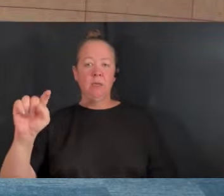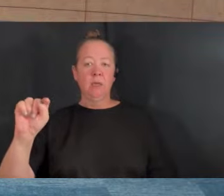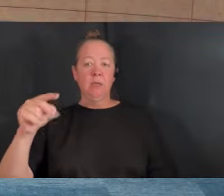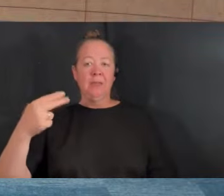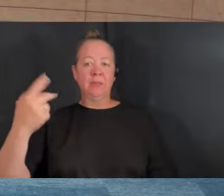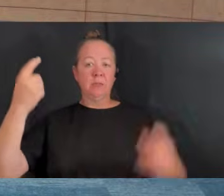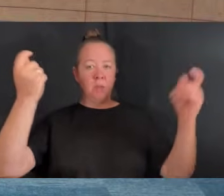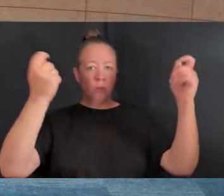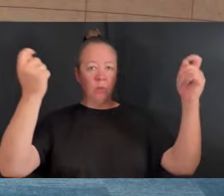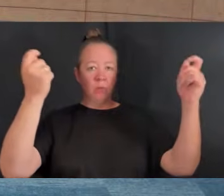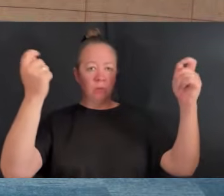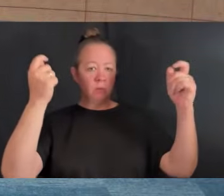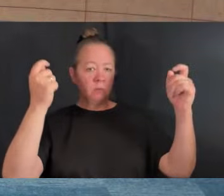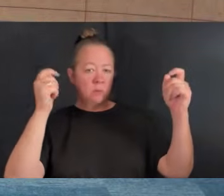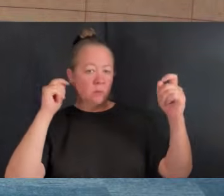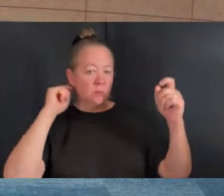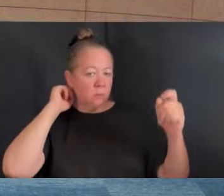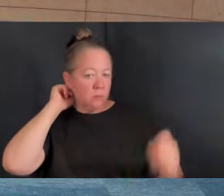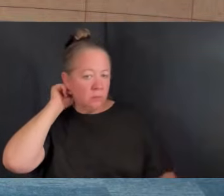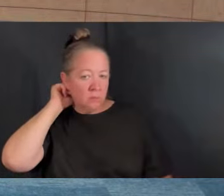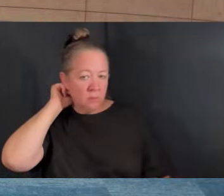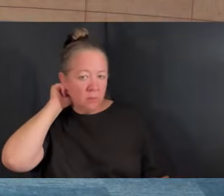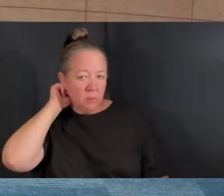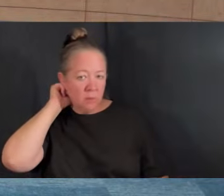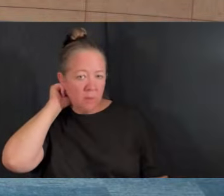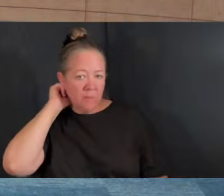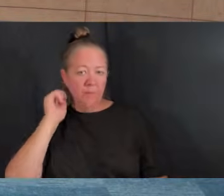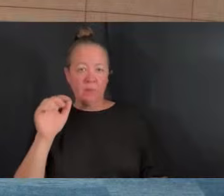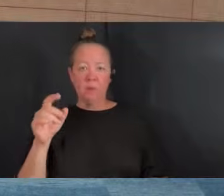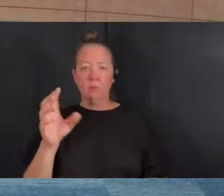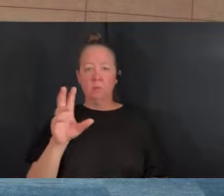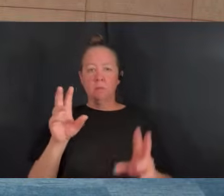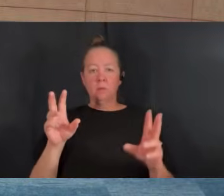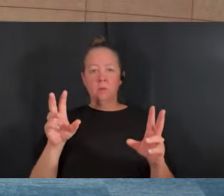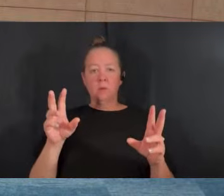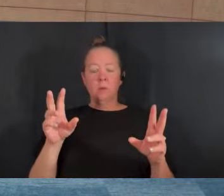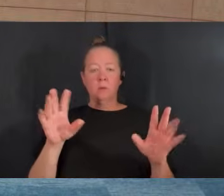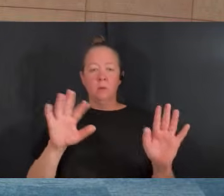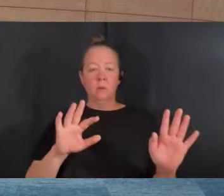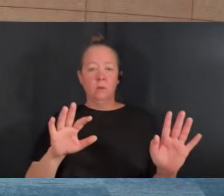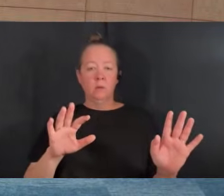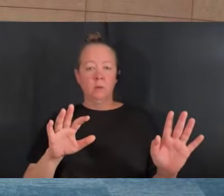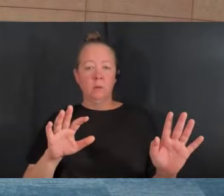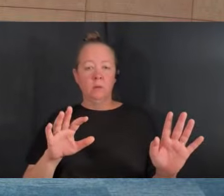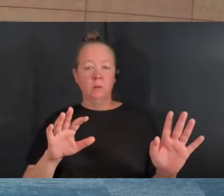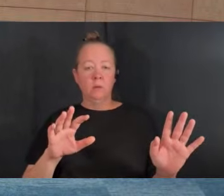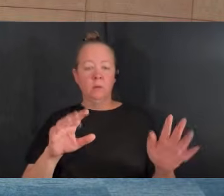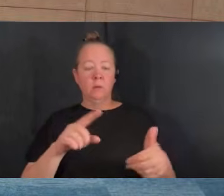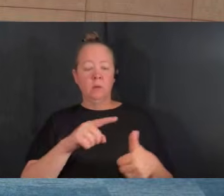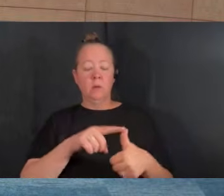No, we made it 8B. Yeah. Sorry, we're going to do Juneteenth, Pride Month, and then Mrs. Pruden.